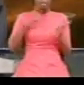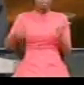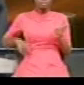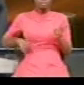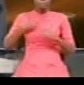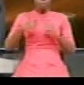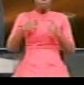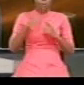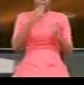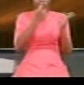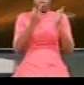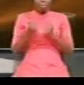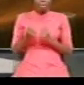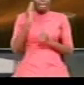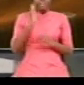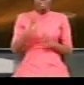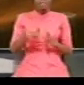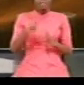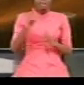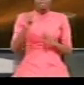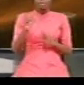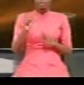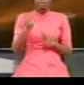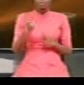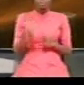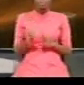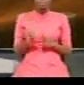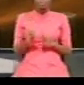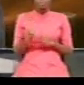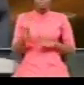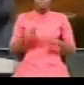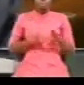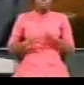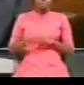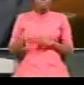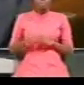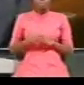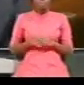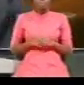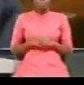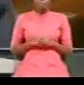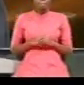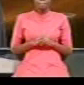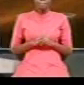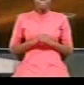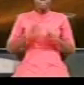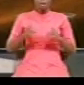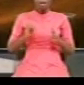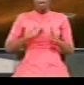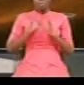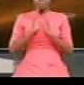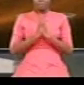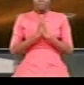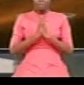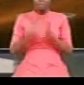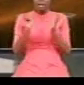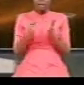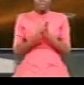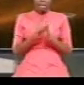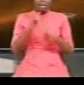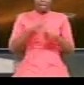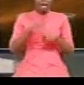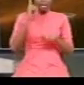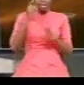Lord, when he cometh, shall find so doing. How I pray that at